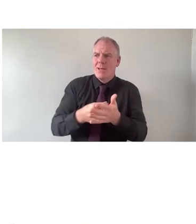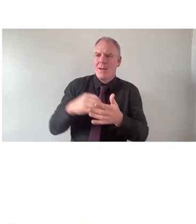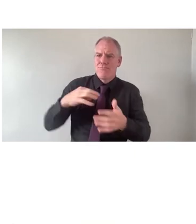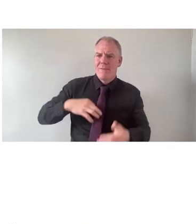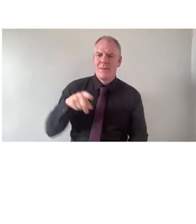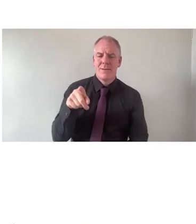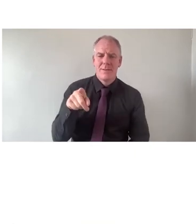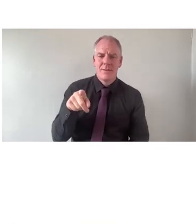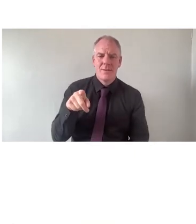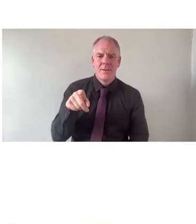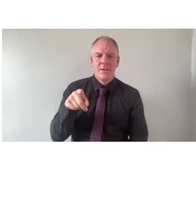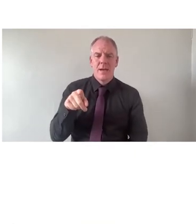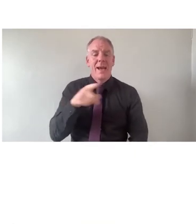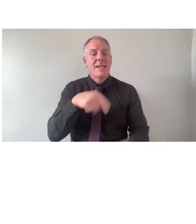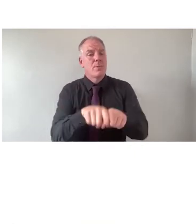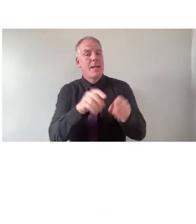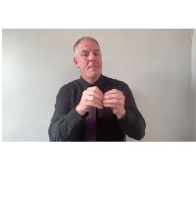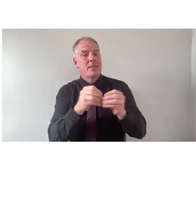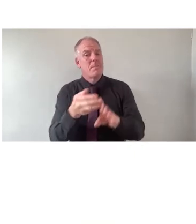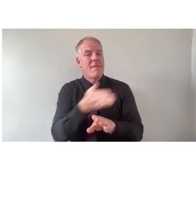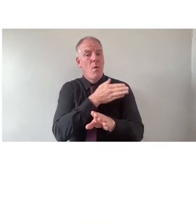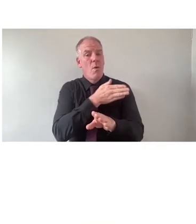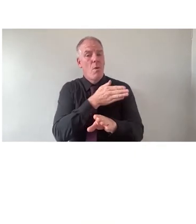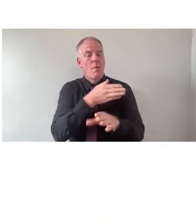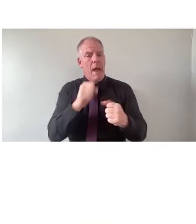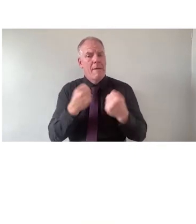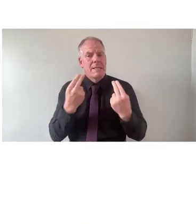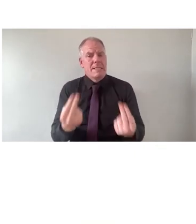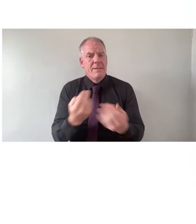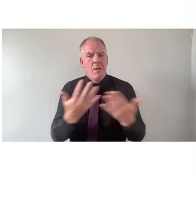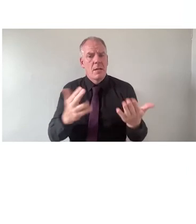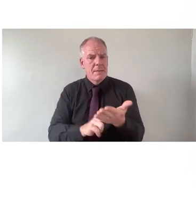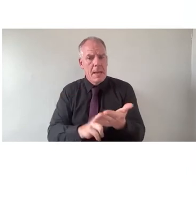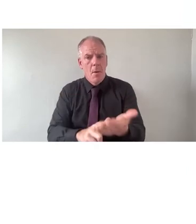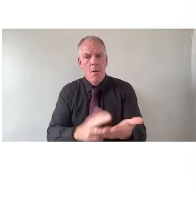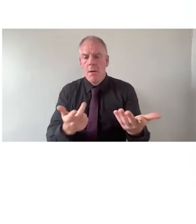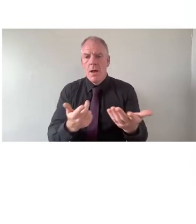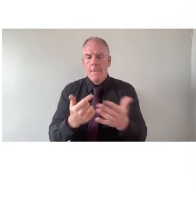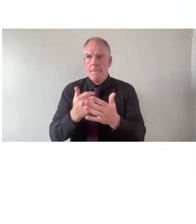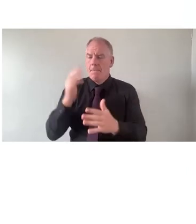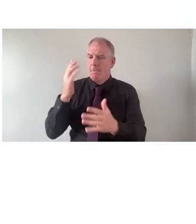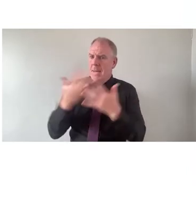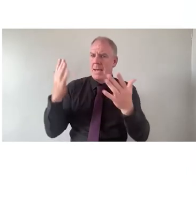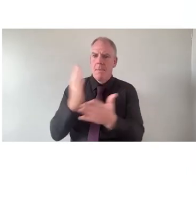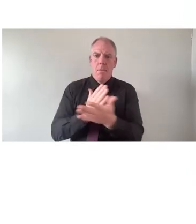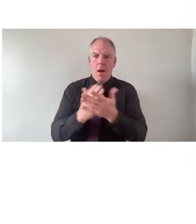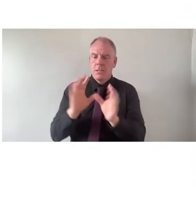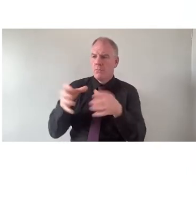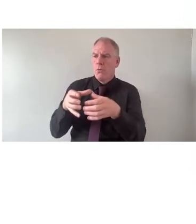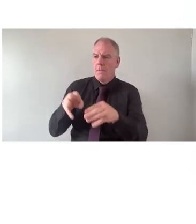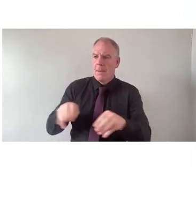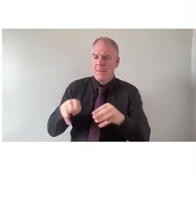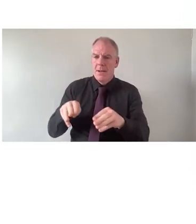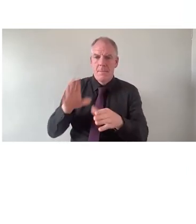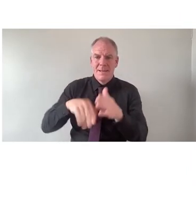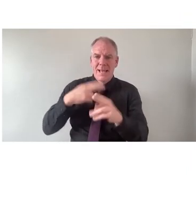because, as was mentioned earlier, there's actually a demand for a lot of labor and we're missing a huge part of the population. So a lot of